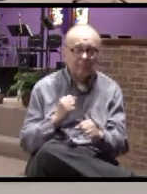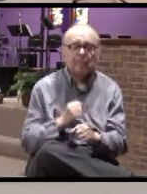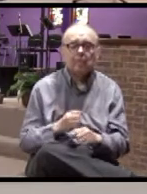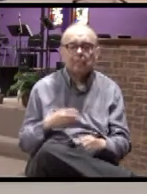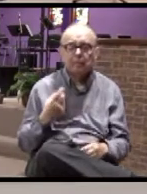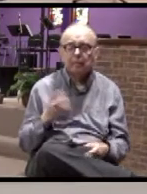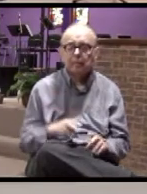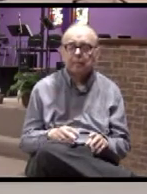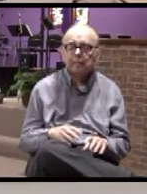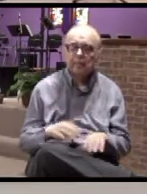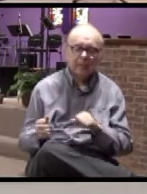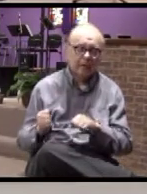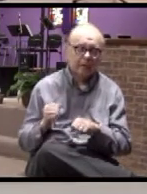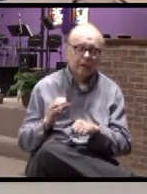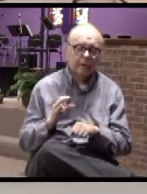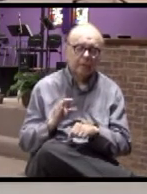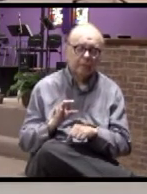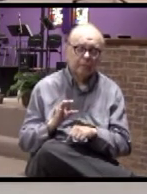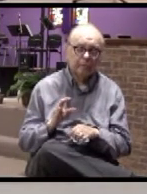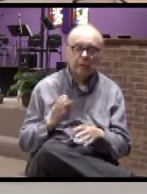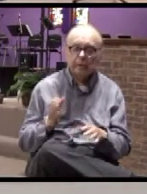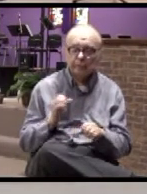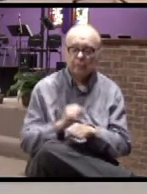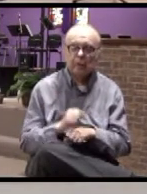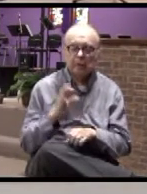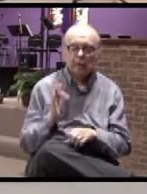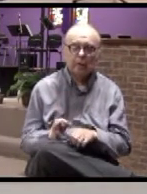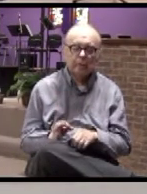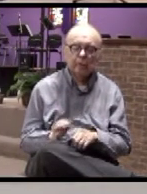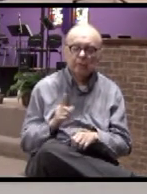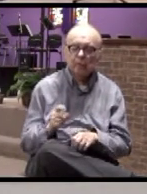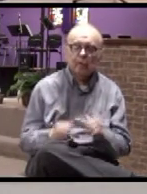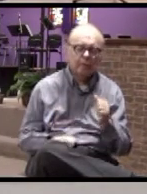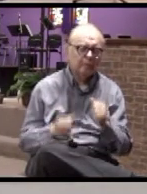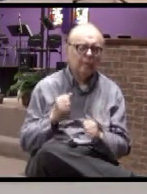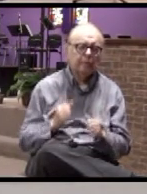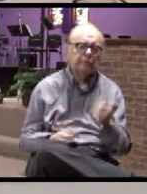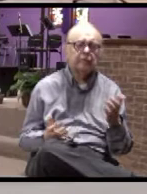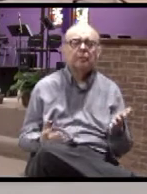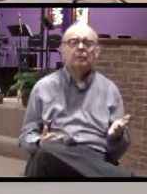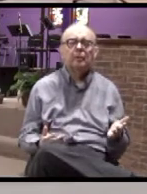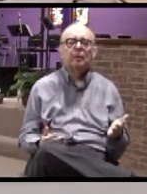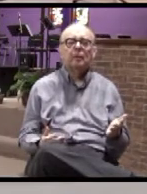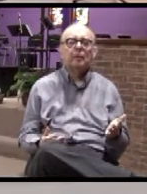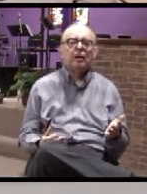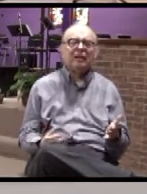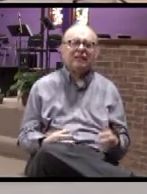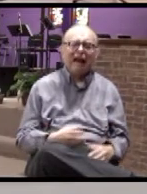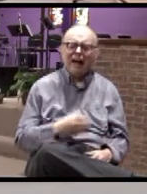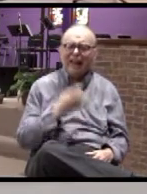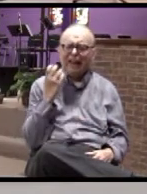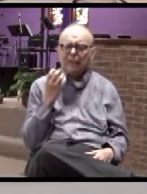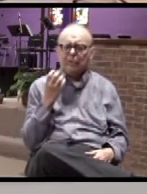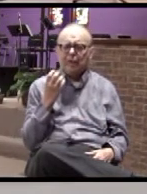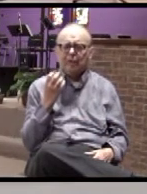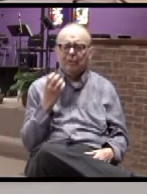When you left out of here on Friday, you were the most angry,